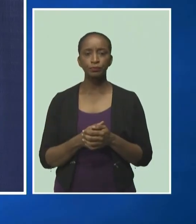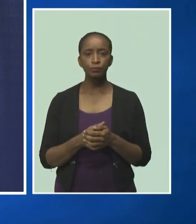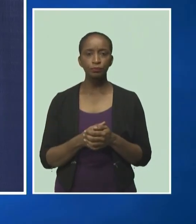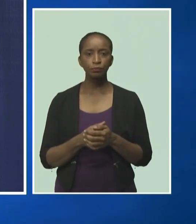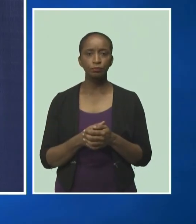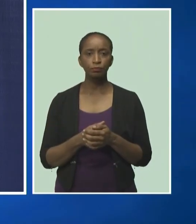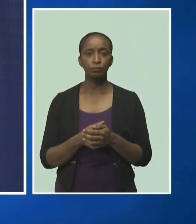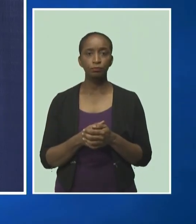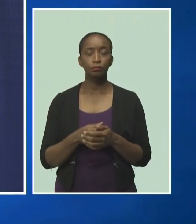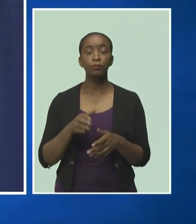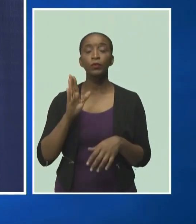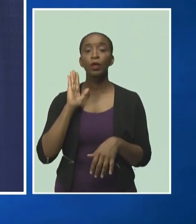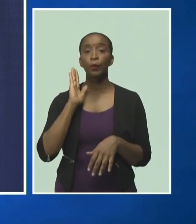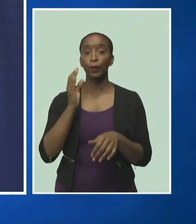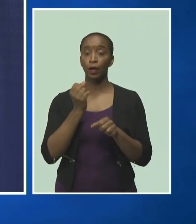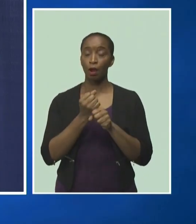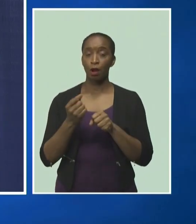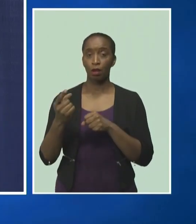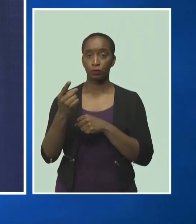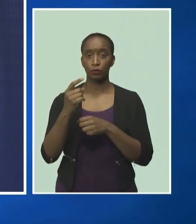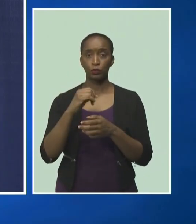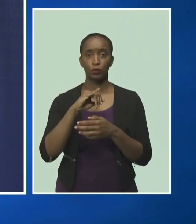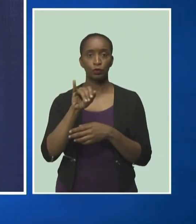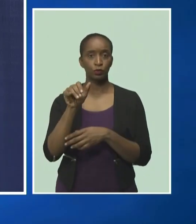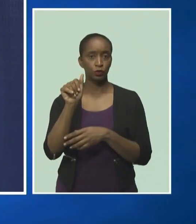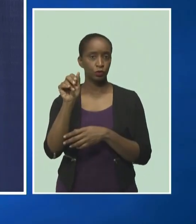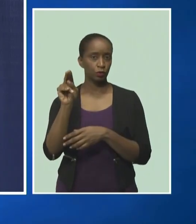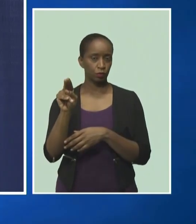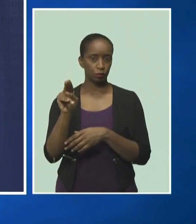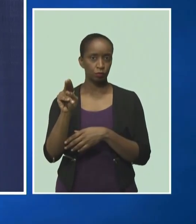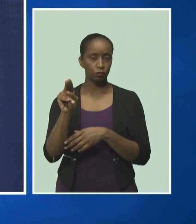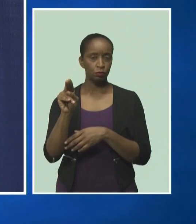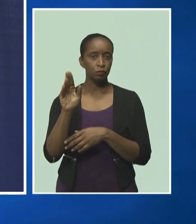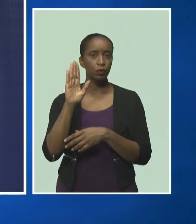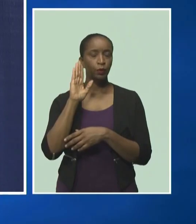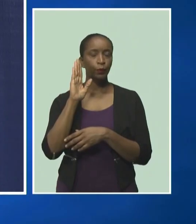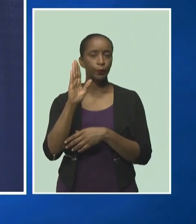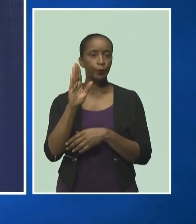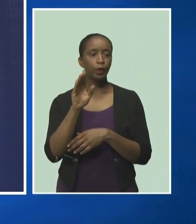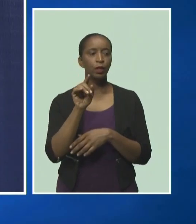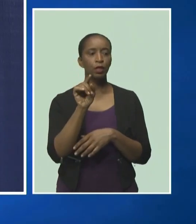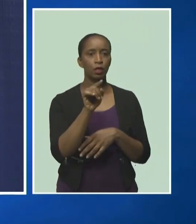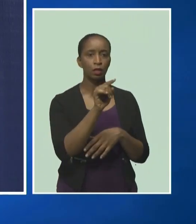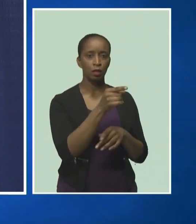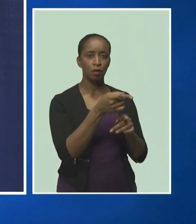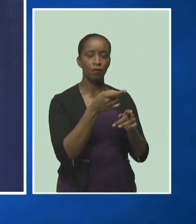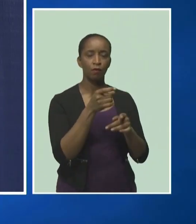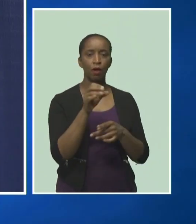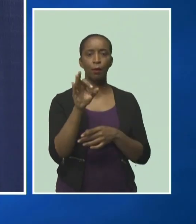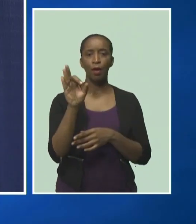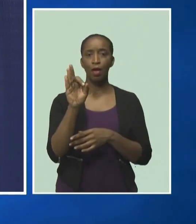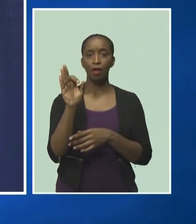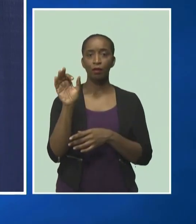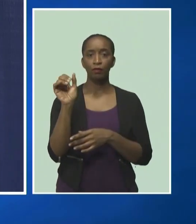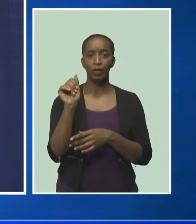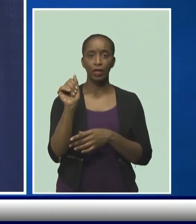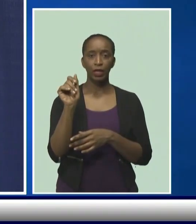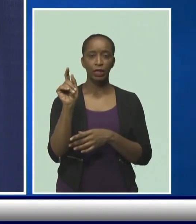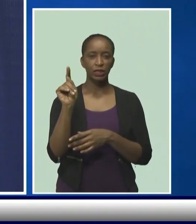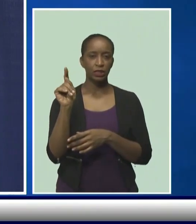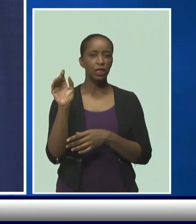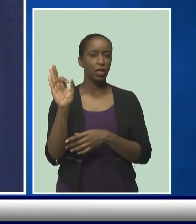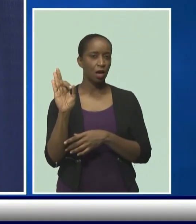be having its on-site assessment with the representatives of the FATF.